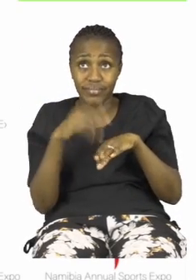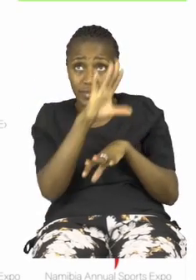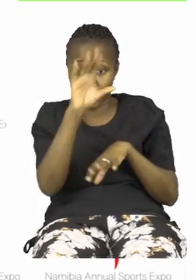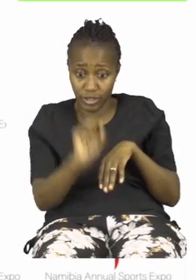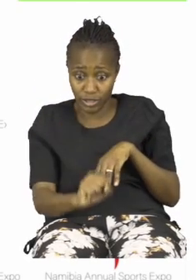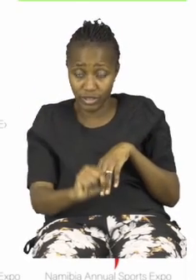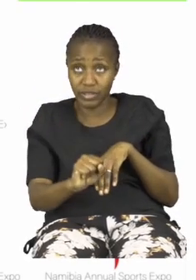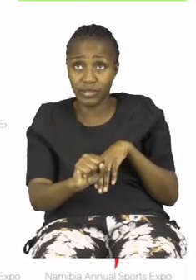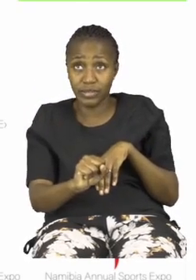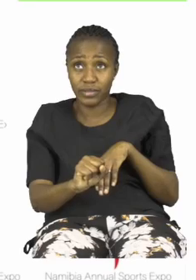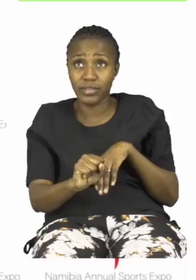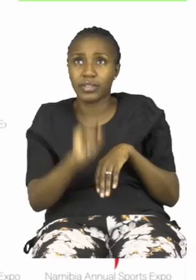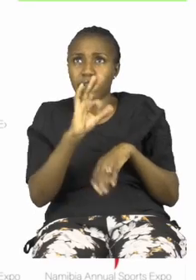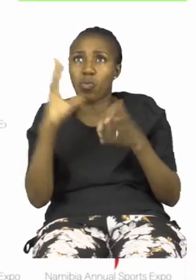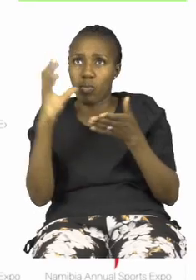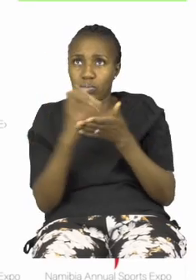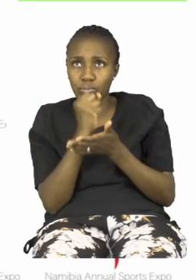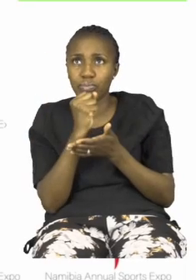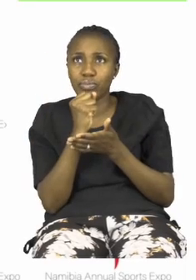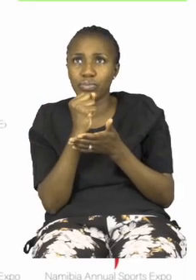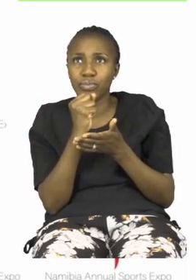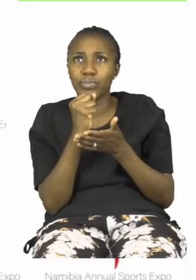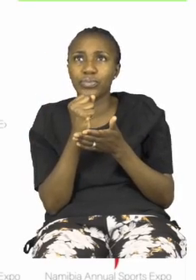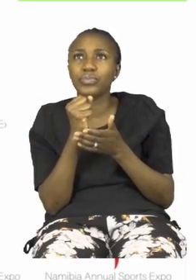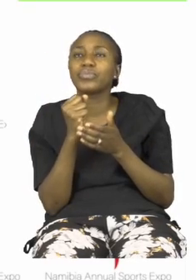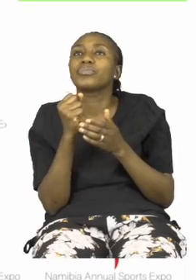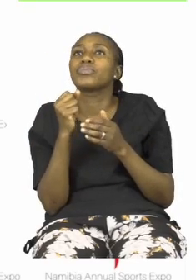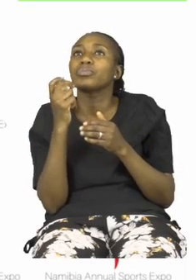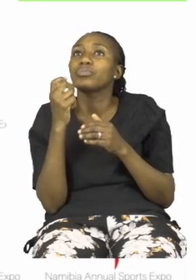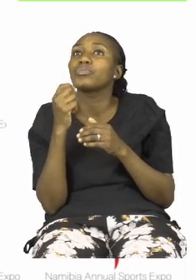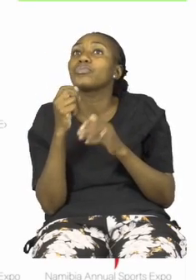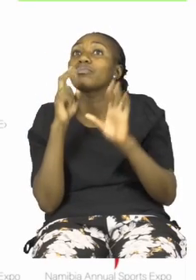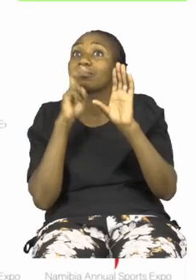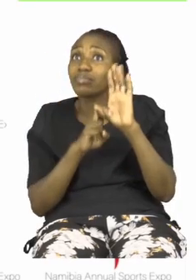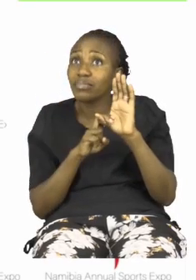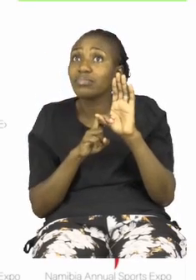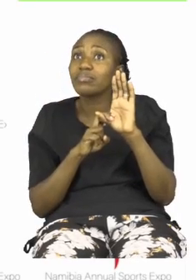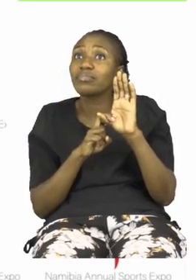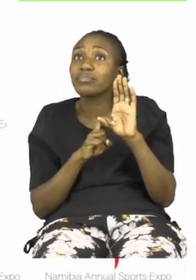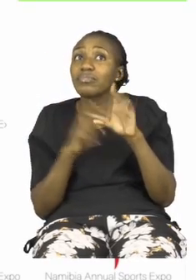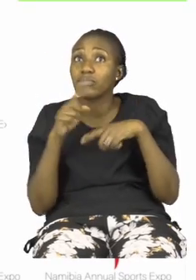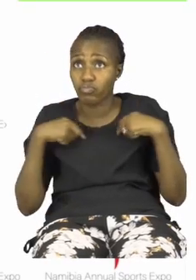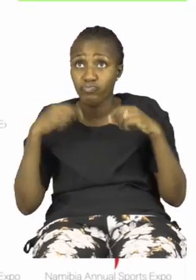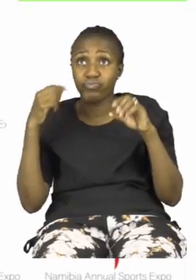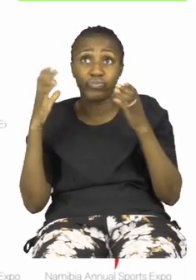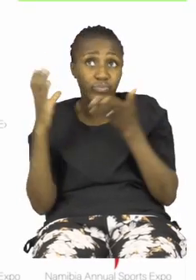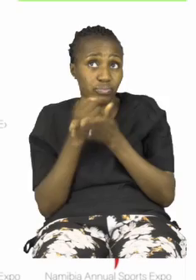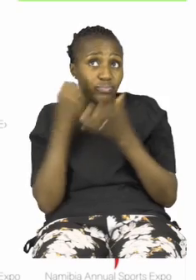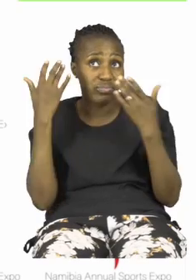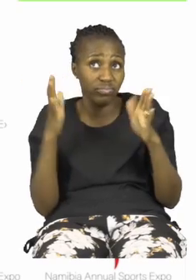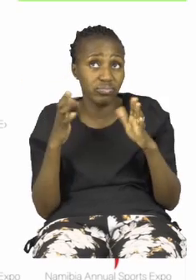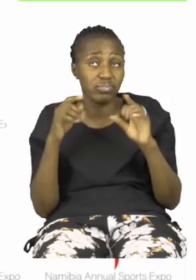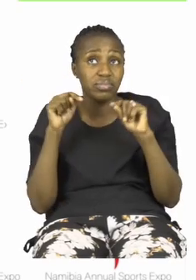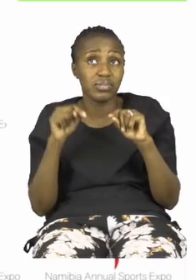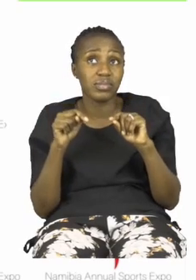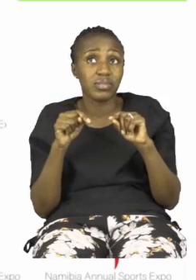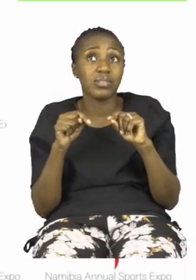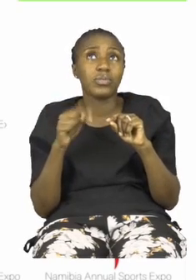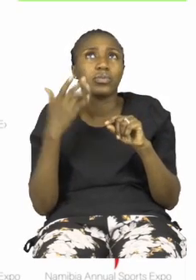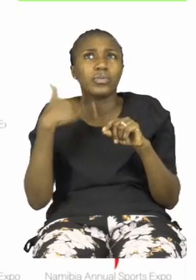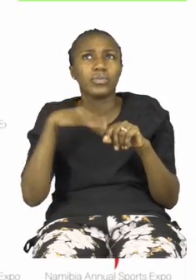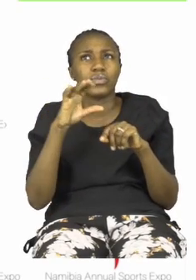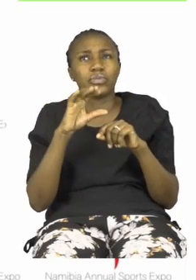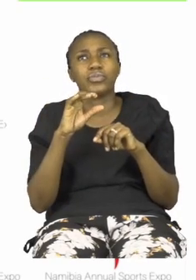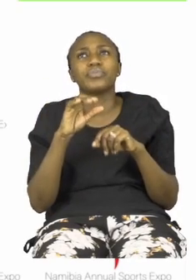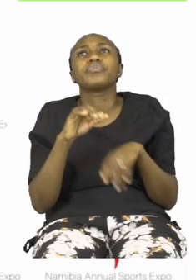you win that, you can go to the World Championships, and we already won Dota this year. So we at least have one team going to Israel this year.